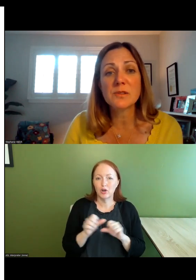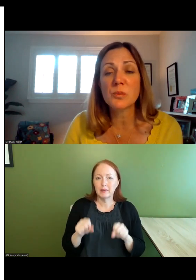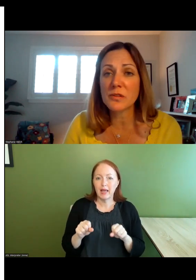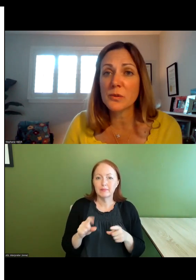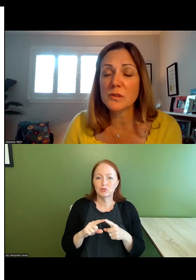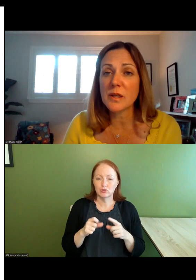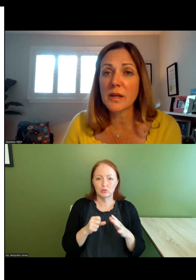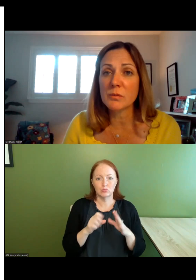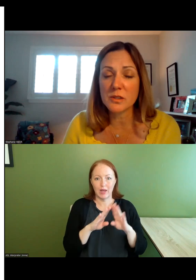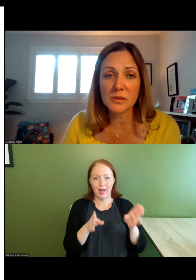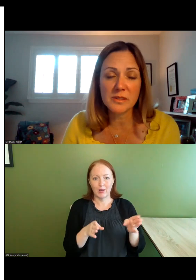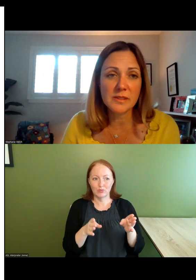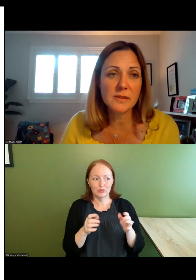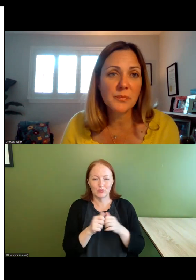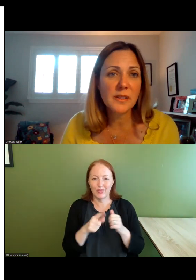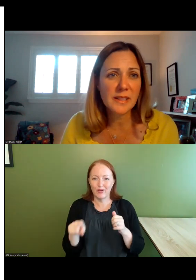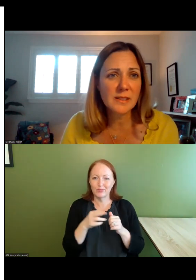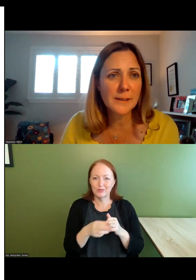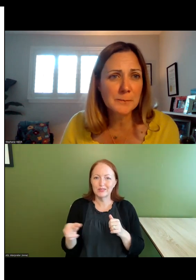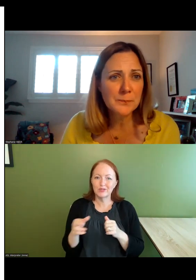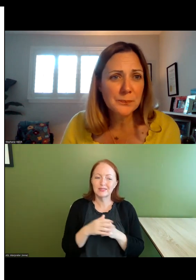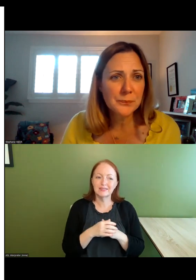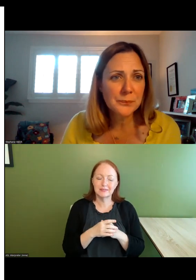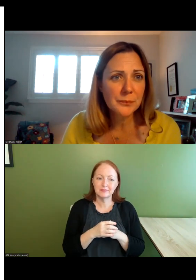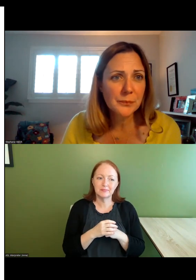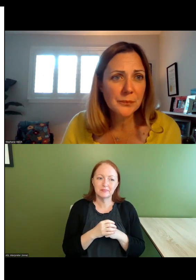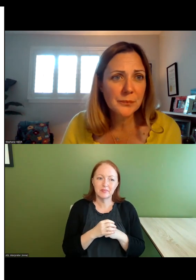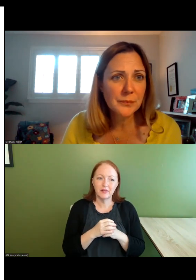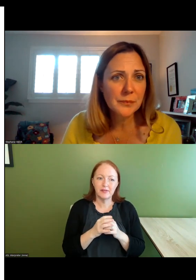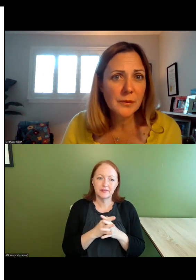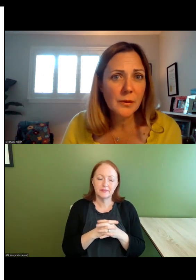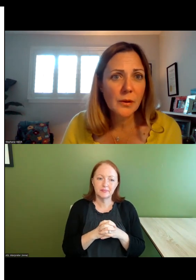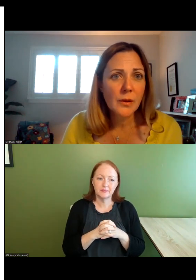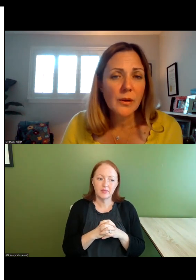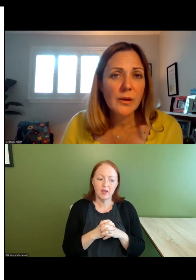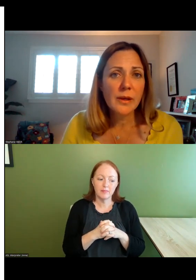be housed with those resources. Next slide.